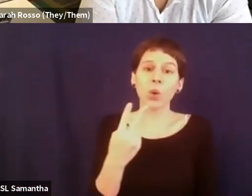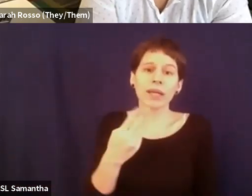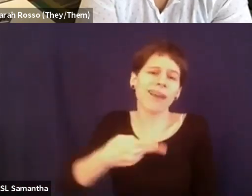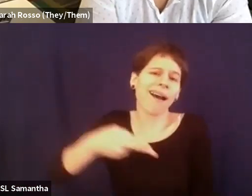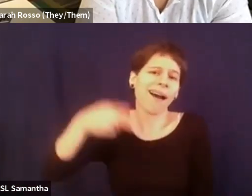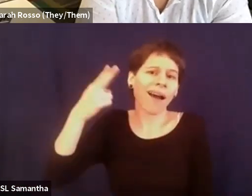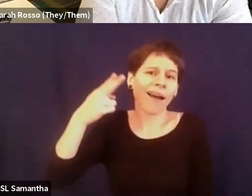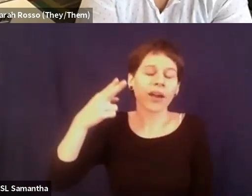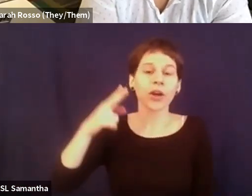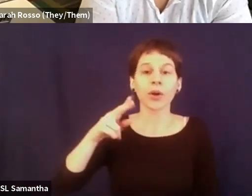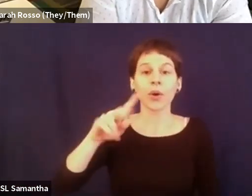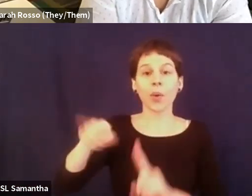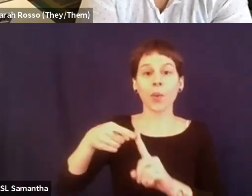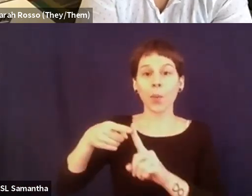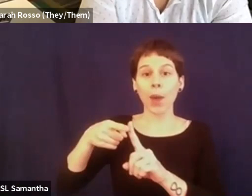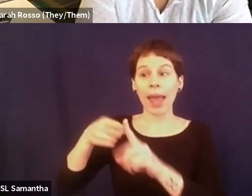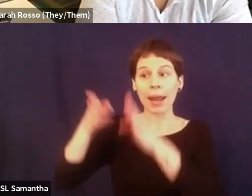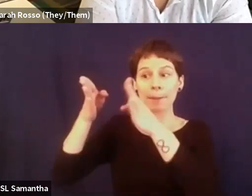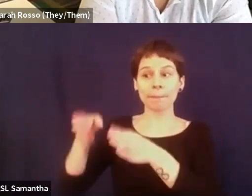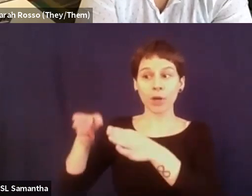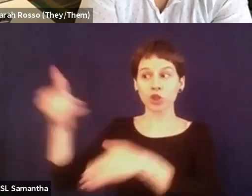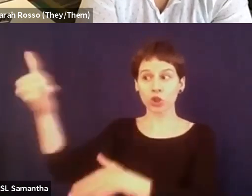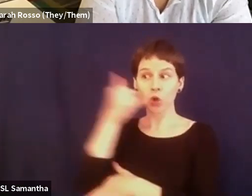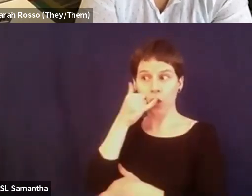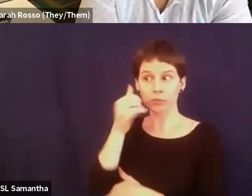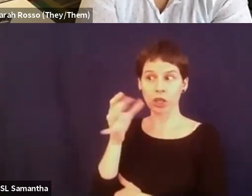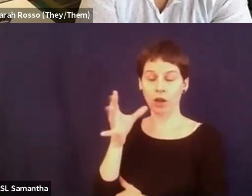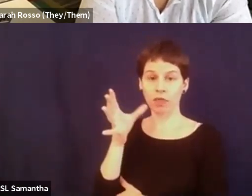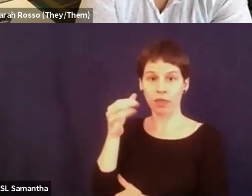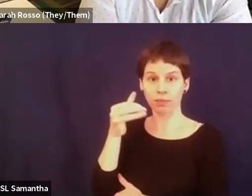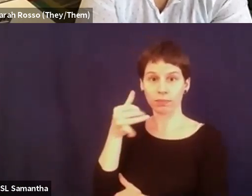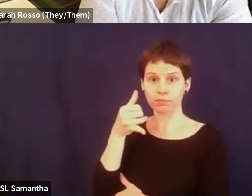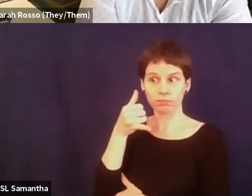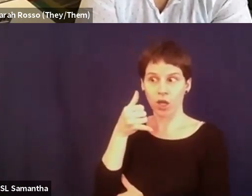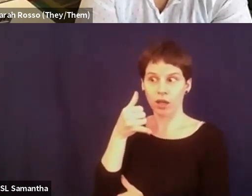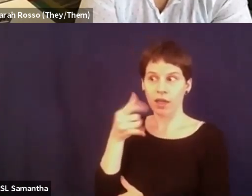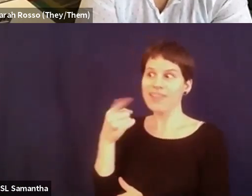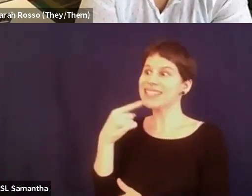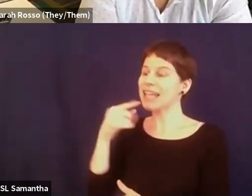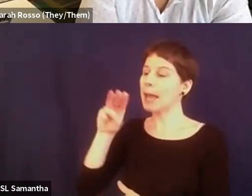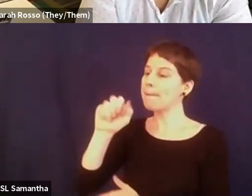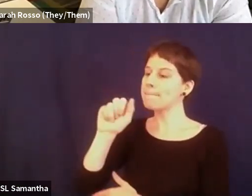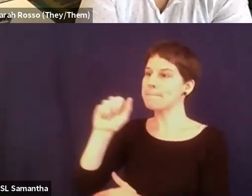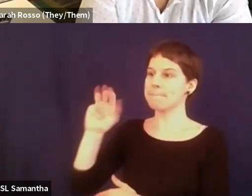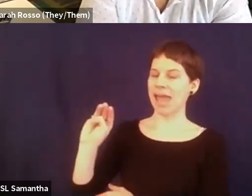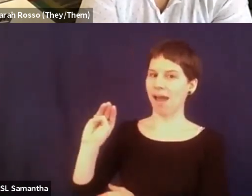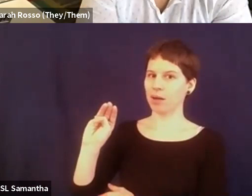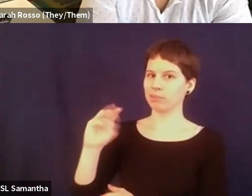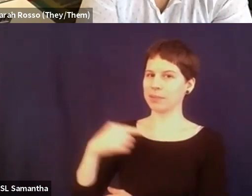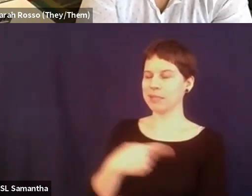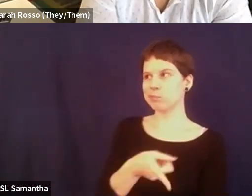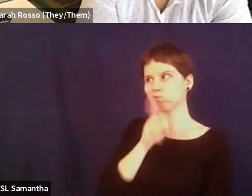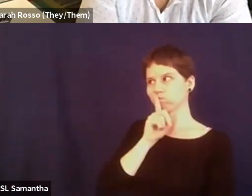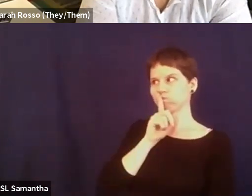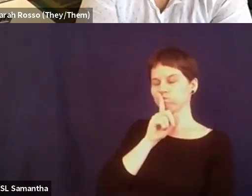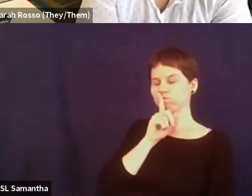the phone, they refer to me as ma'am, and I usually say nothing. And two things to say about that is first, you